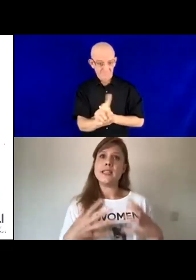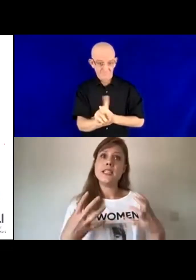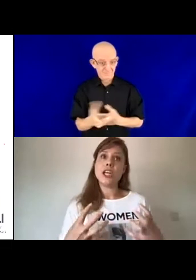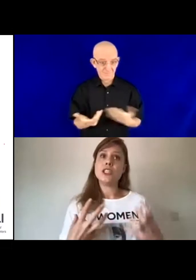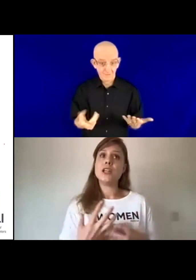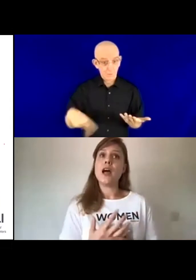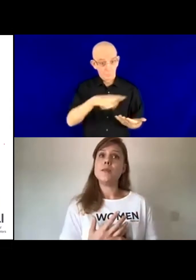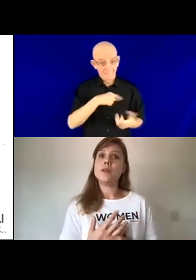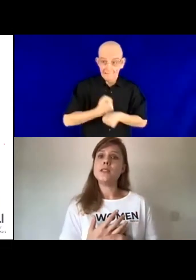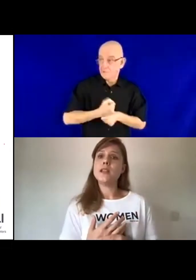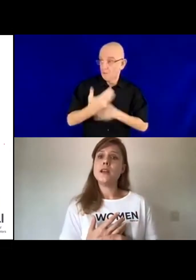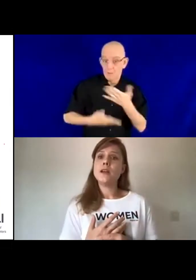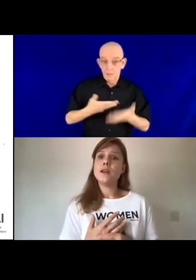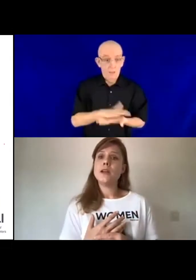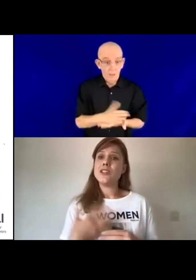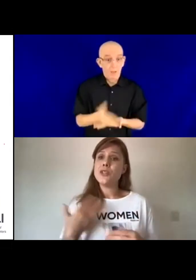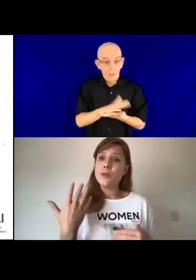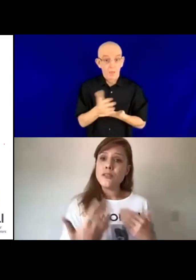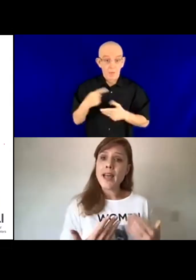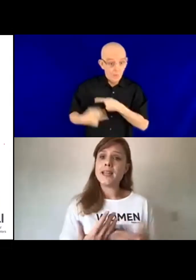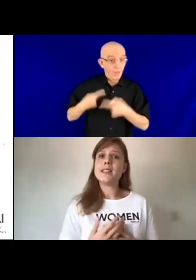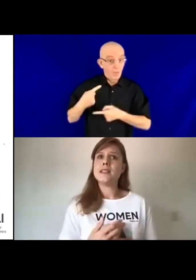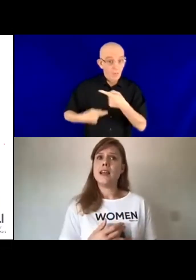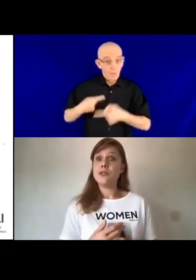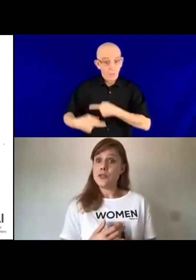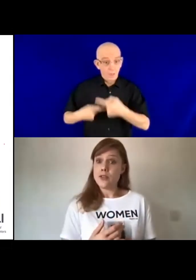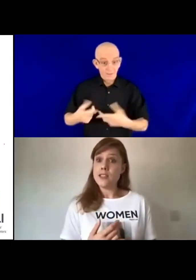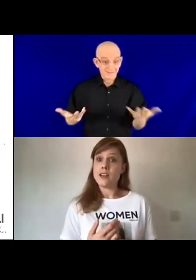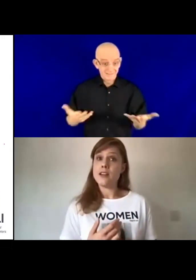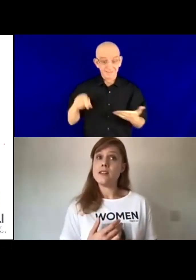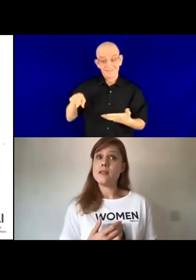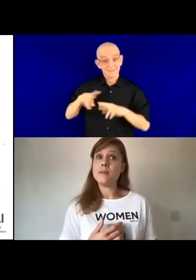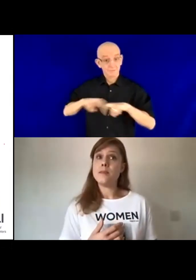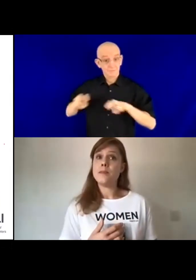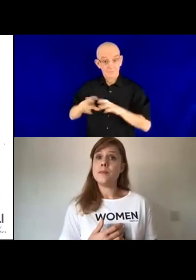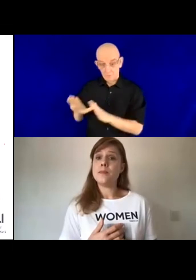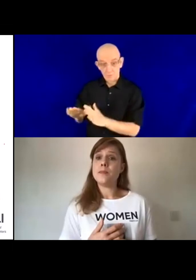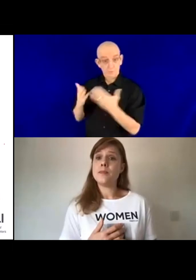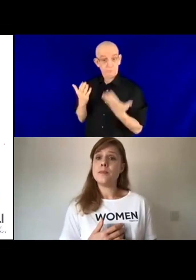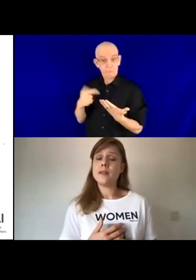in this changed climate, and to reflect and to strategize.